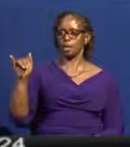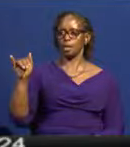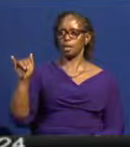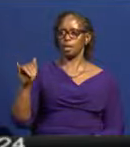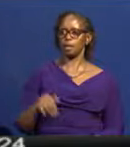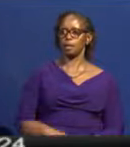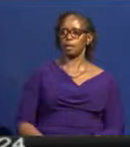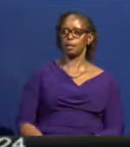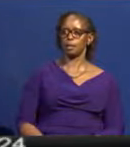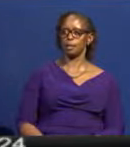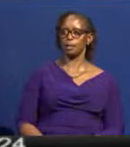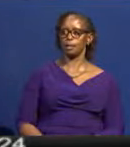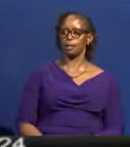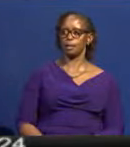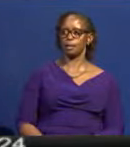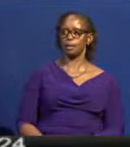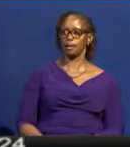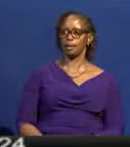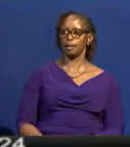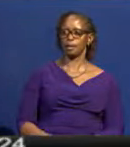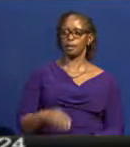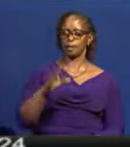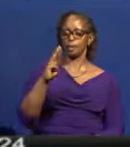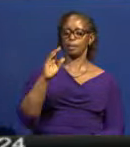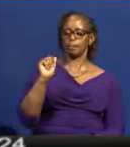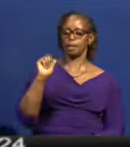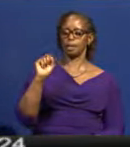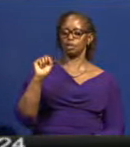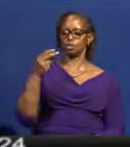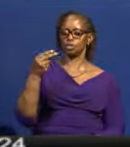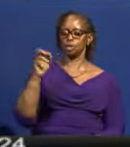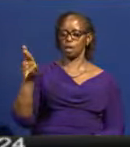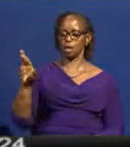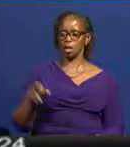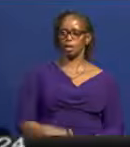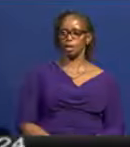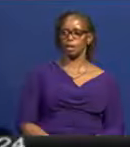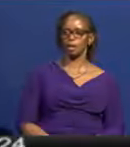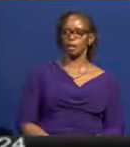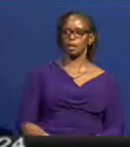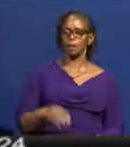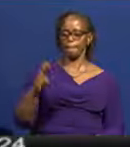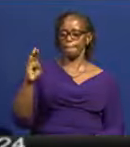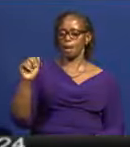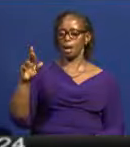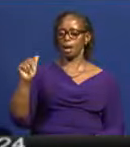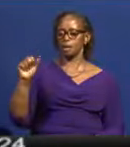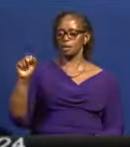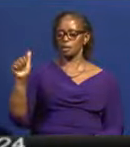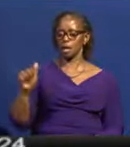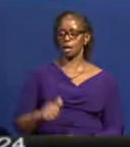Ukimwona Mpe. Bashir Abdullahi. Didmas Barasa.